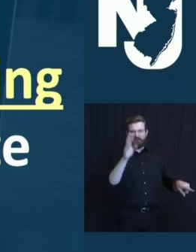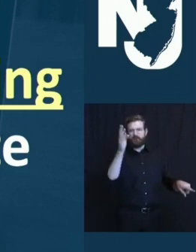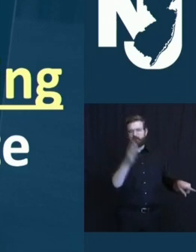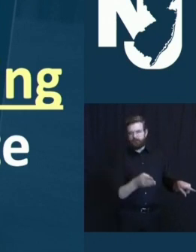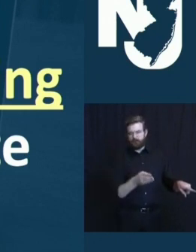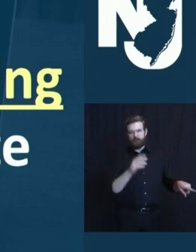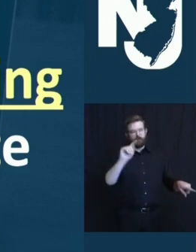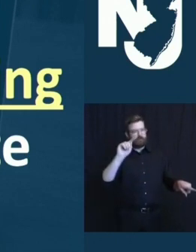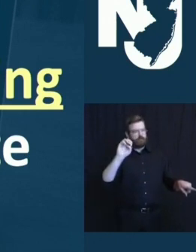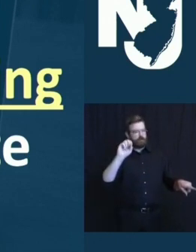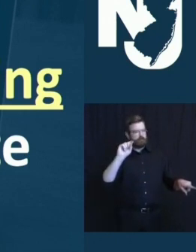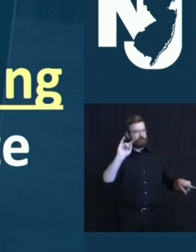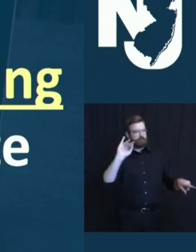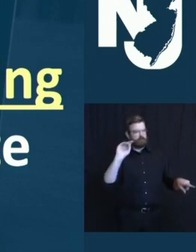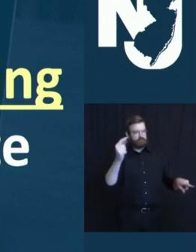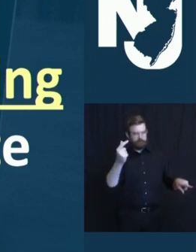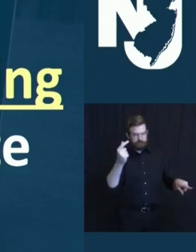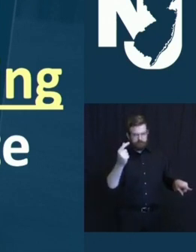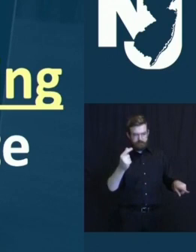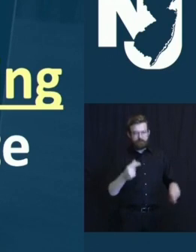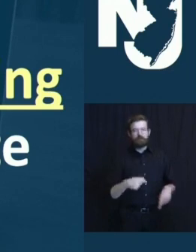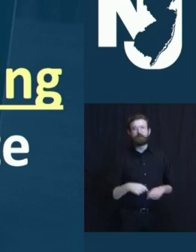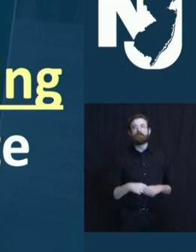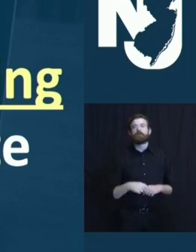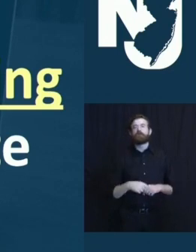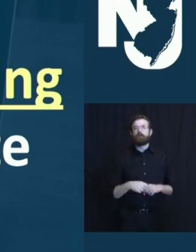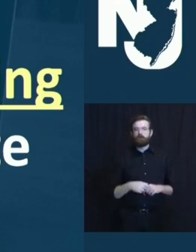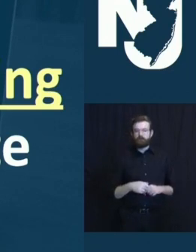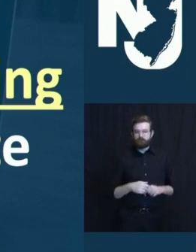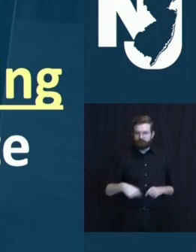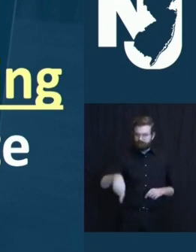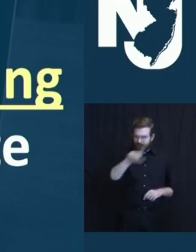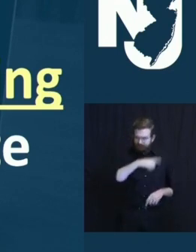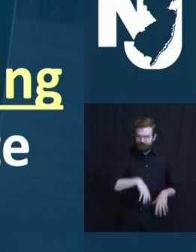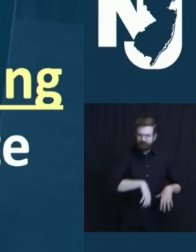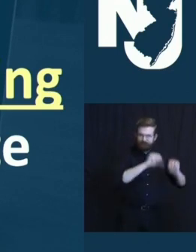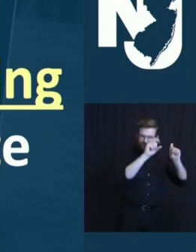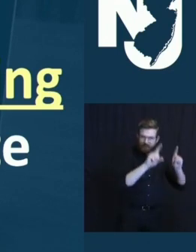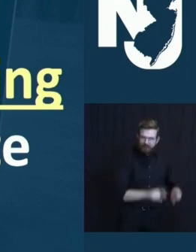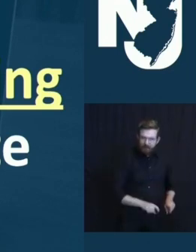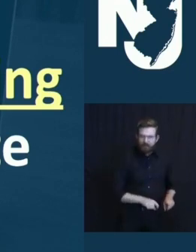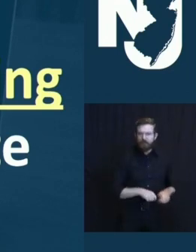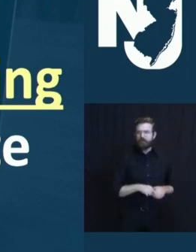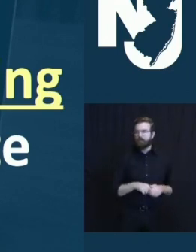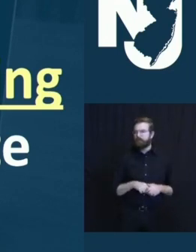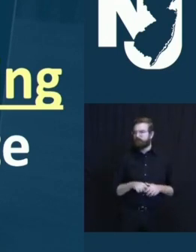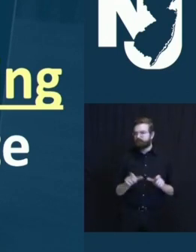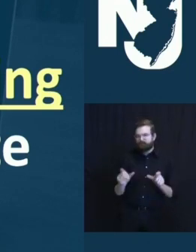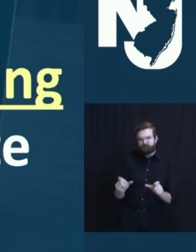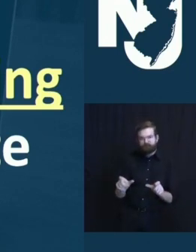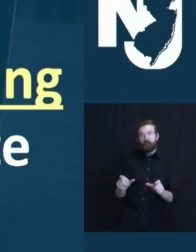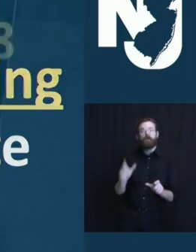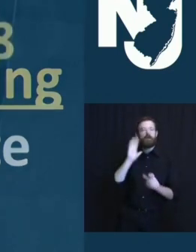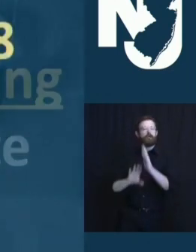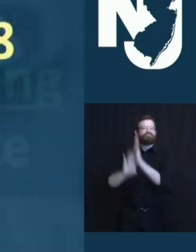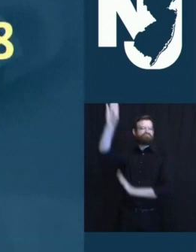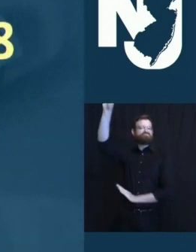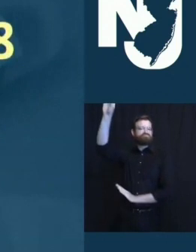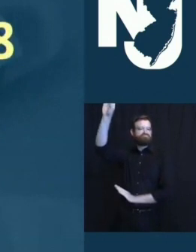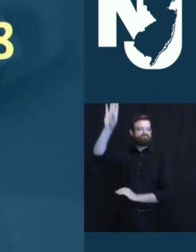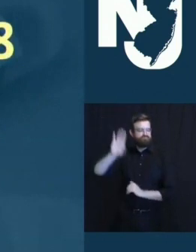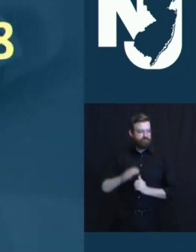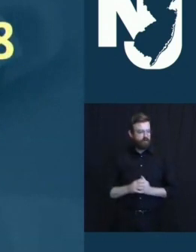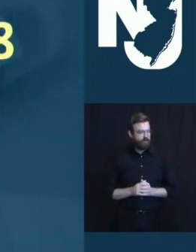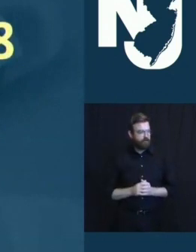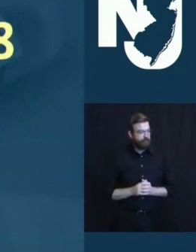with that, let's look at the overnight numbers if we can. We recorded an additional 367 positive coronavirus test results, bringing